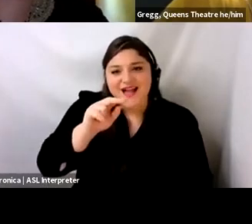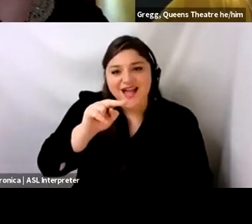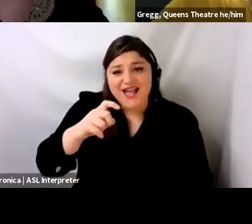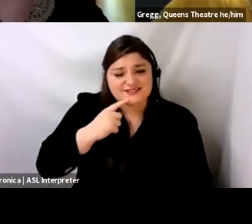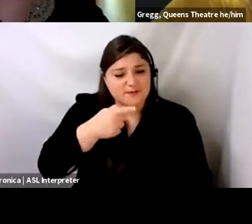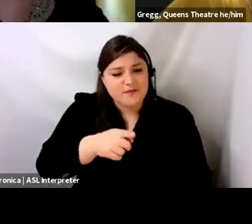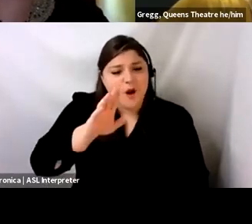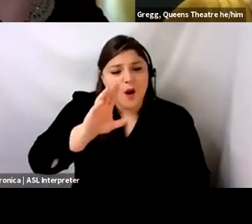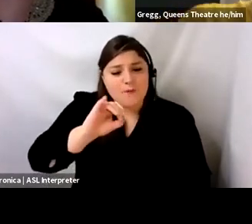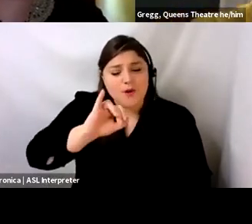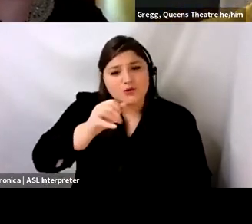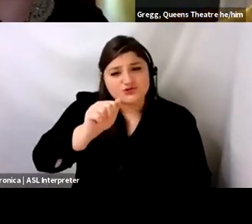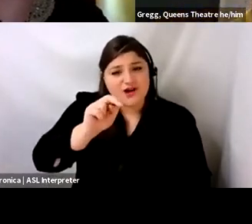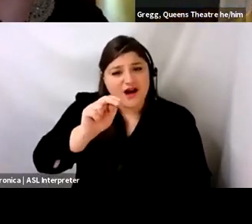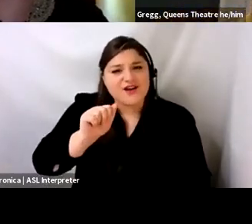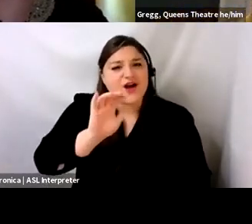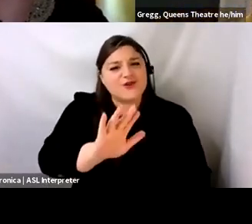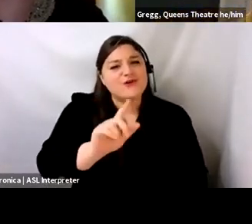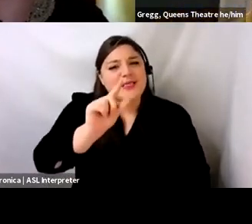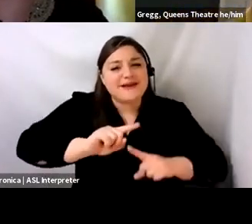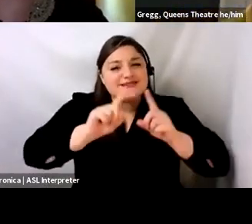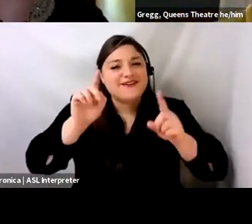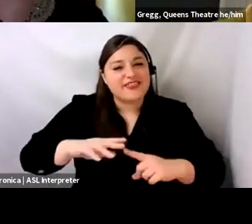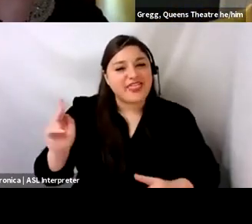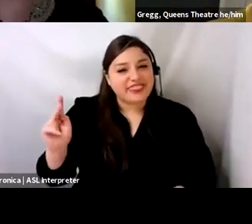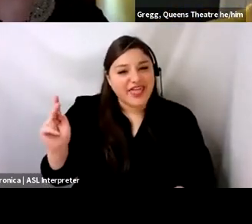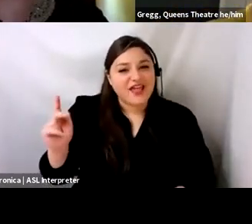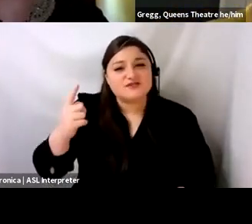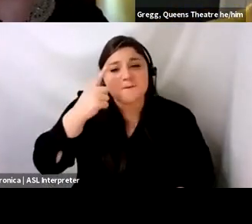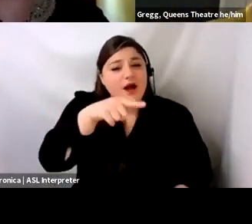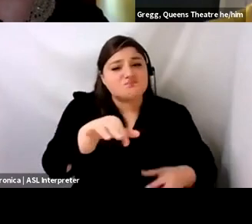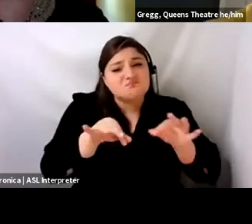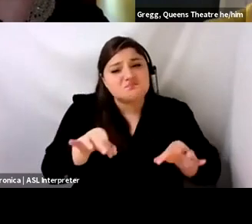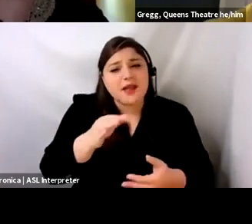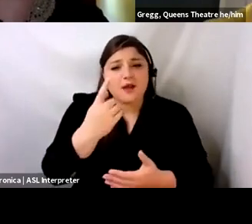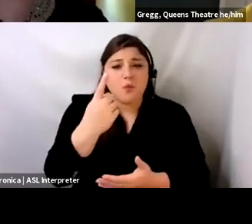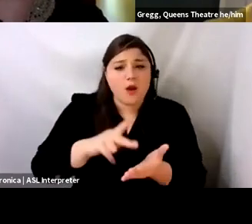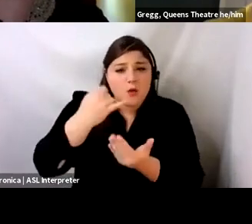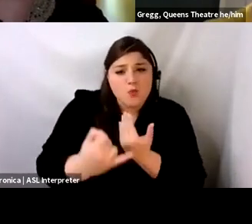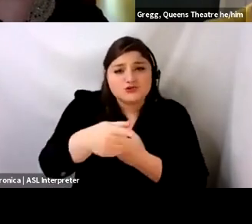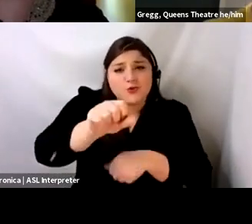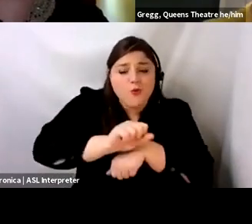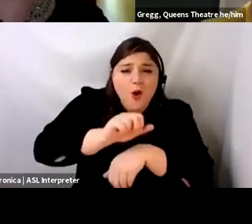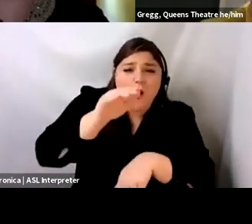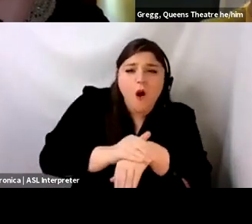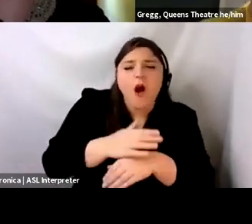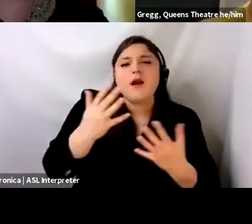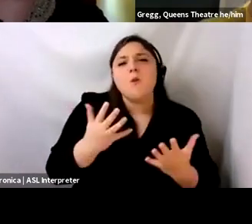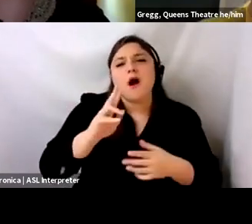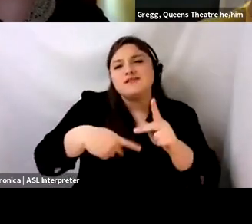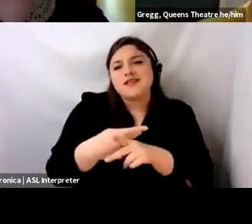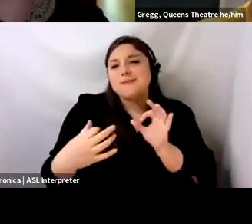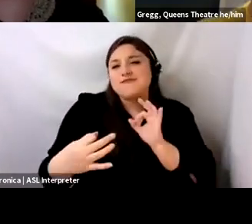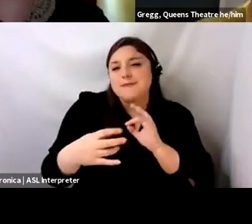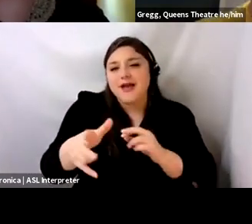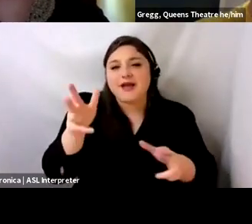the project that you're working on and maybe a couple of examples of things that you've heard from the organizations you've been working with